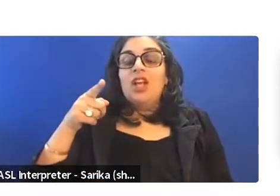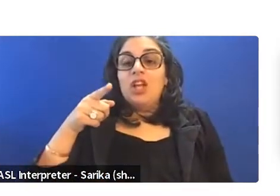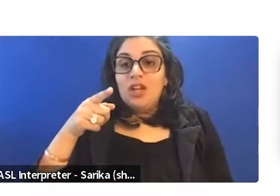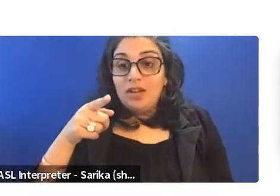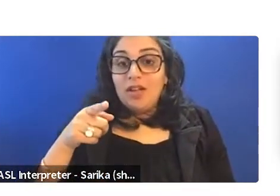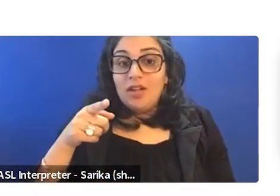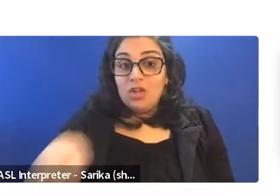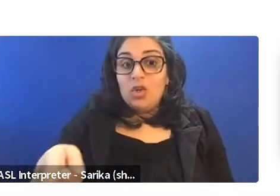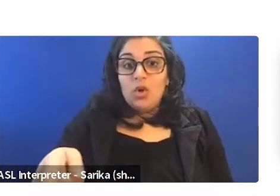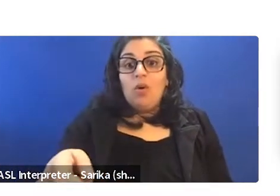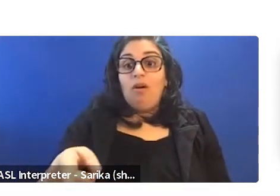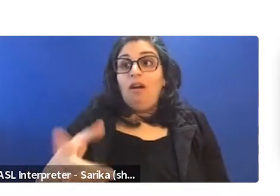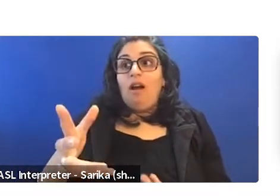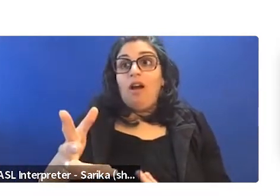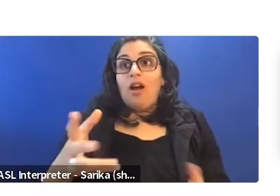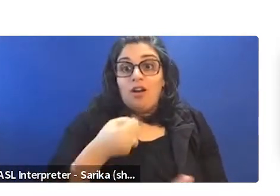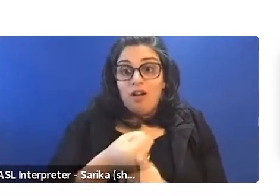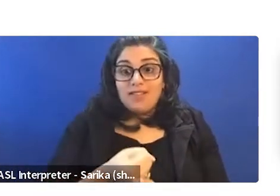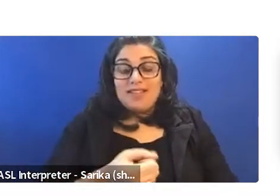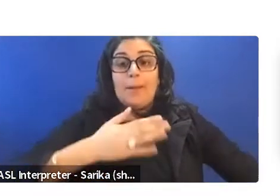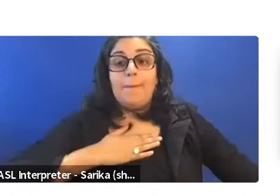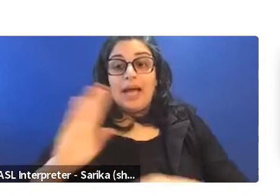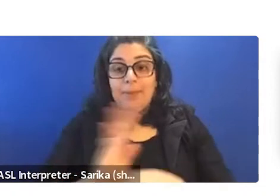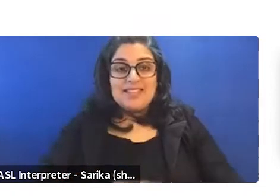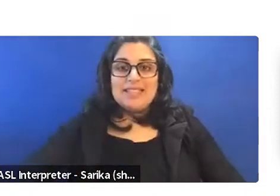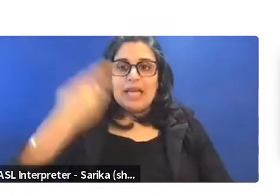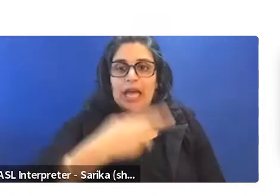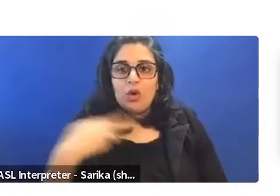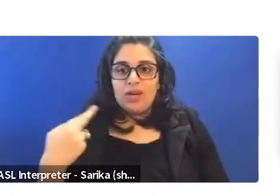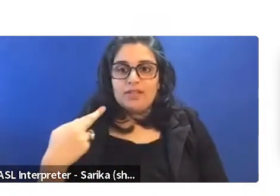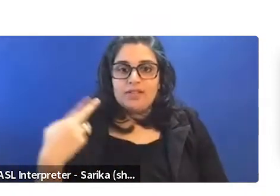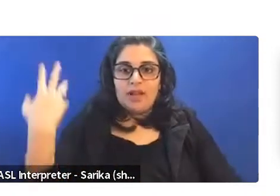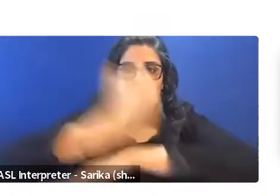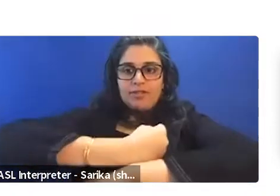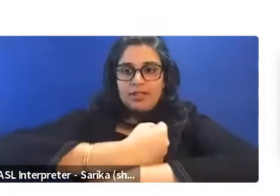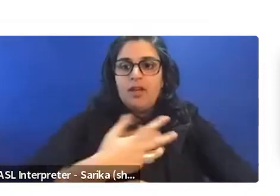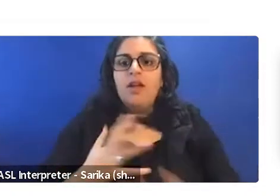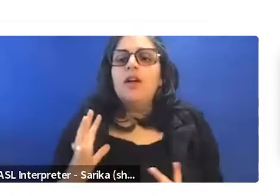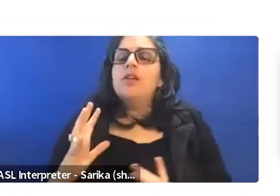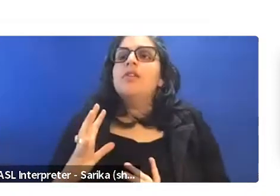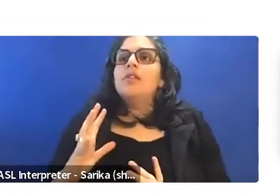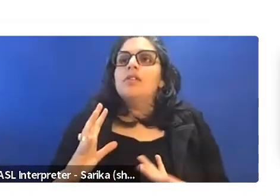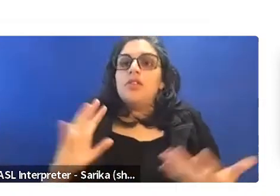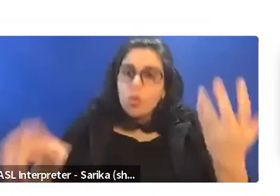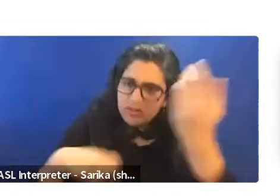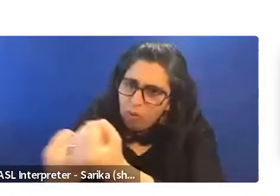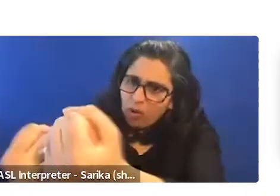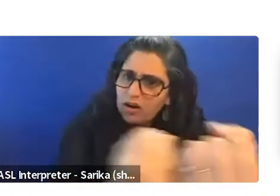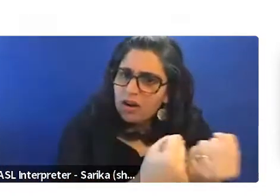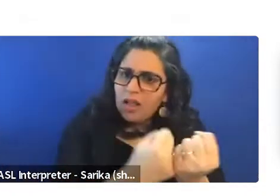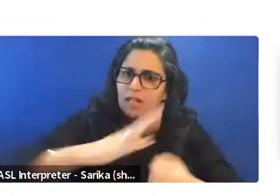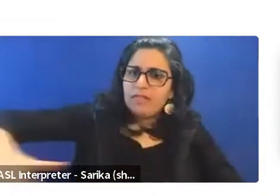risk, right? And continue to support the folks there. There's many things that can happen. The Brazilian government can